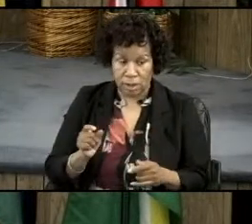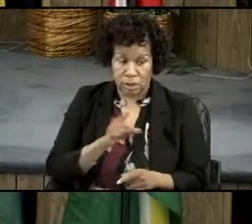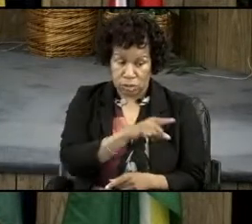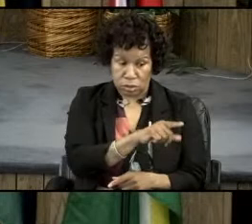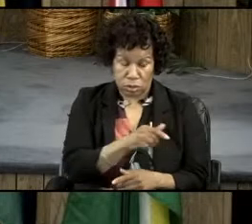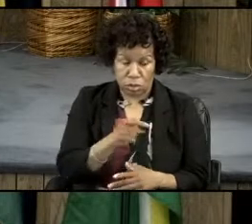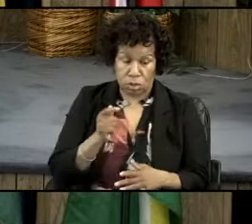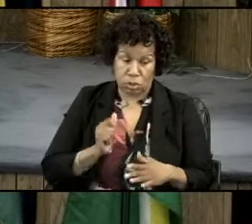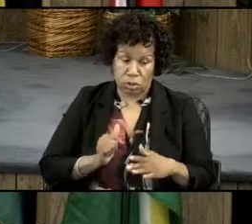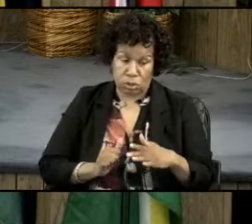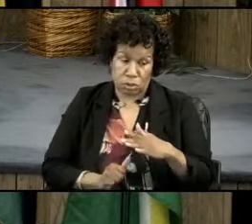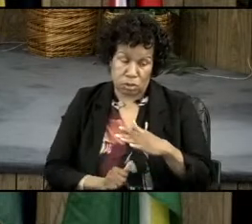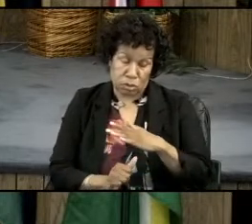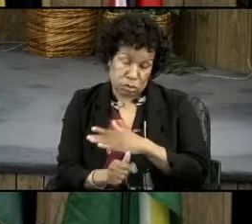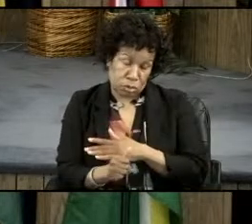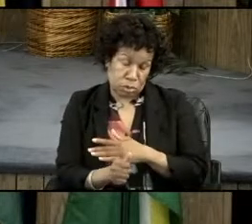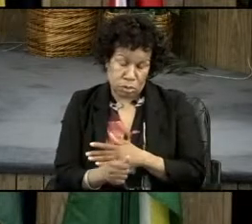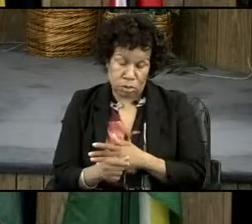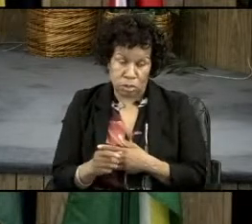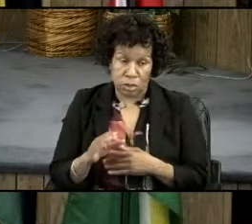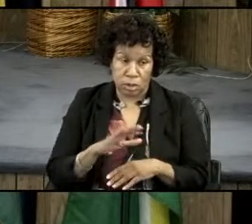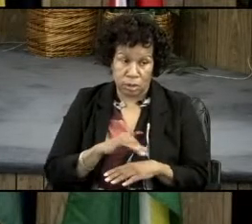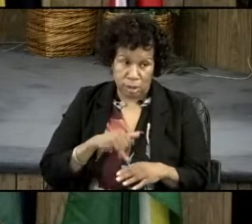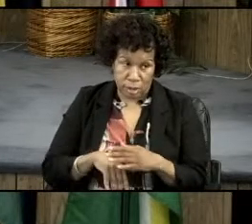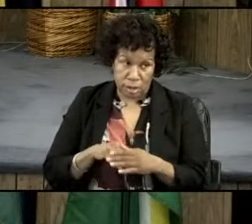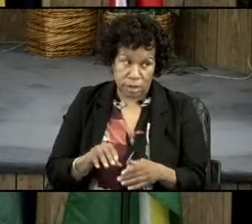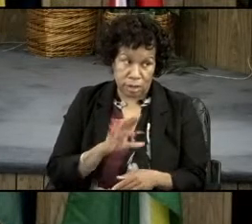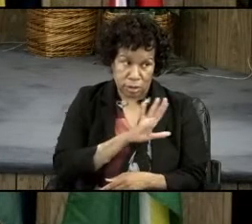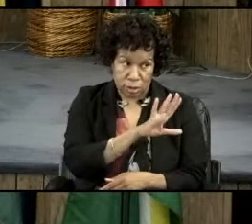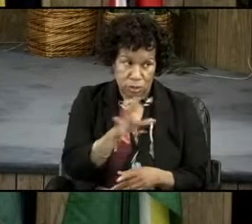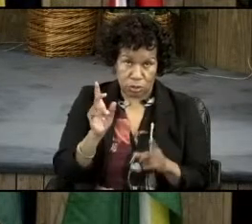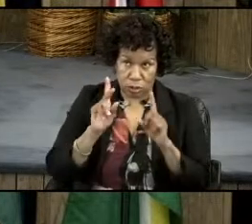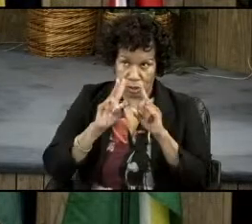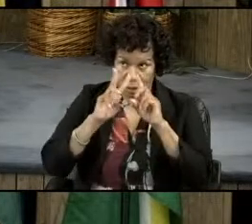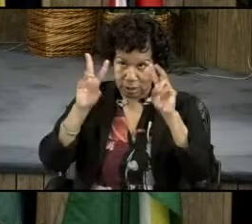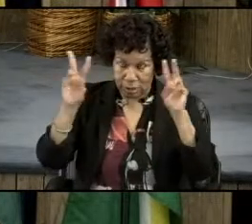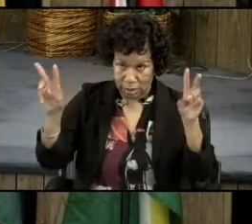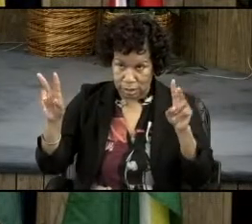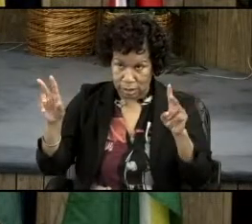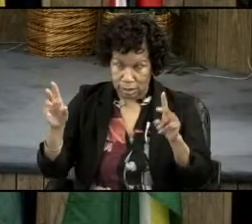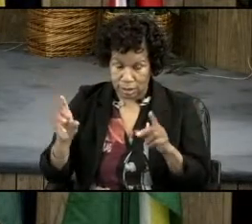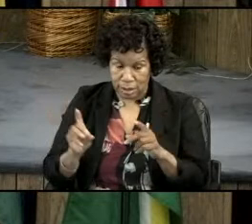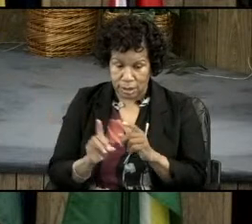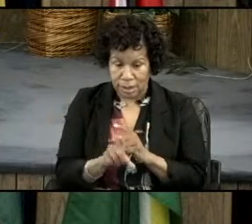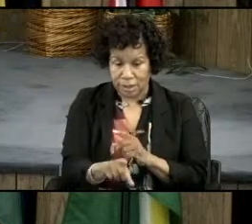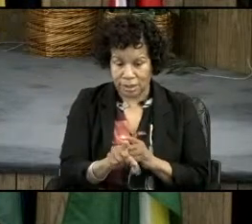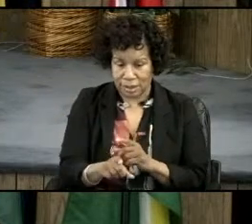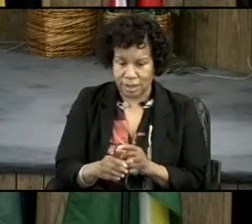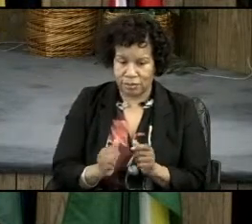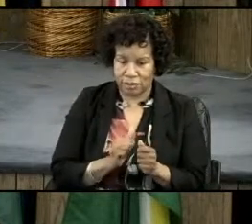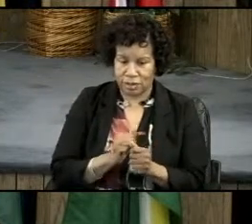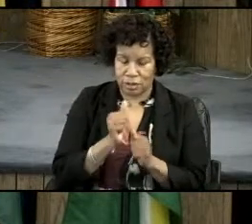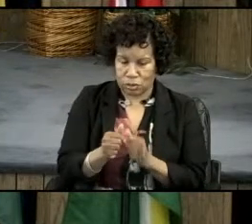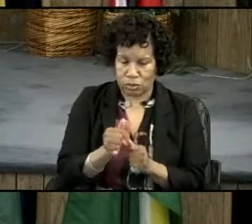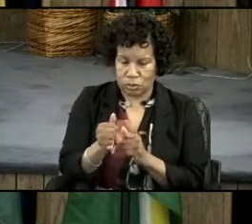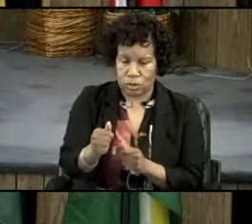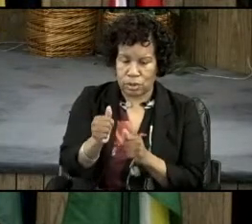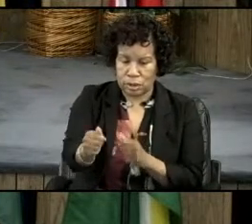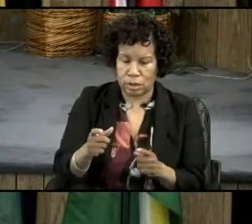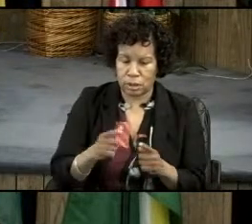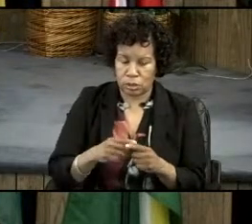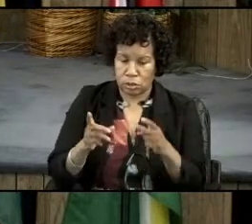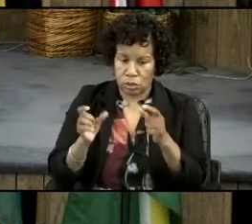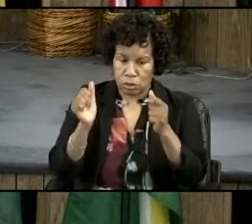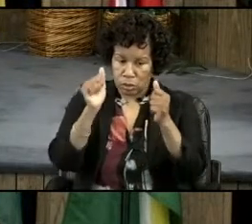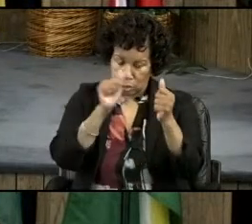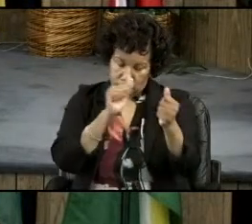hiding in plain sight. And yet David, like a firefighter, is running to the battle and he's talking to his